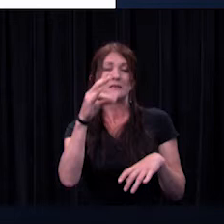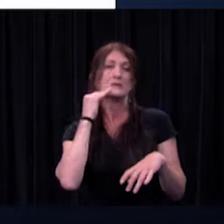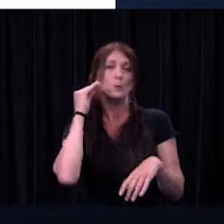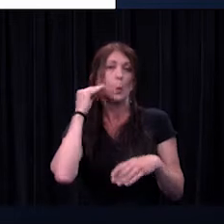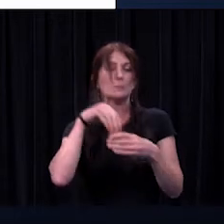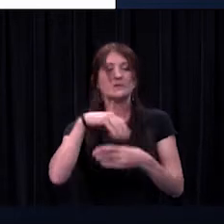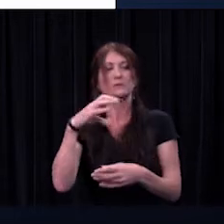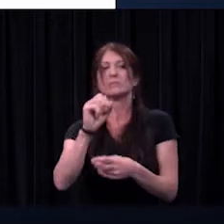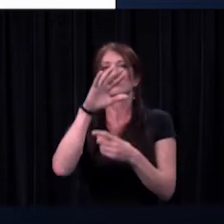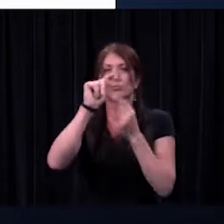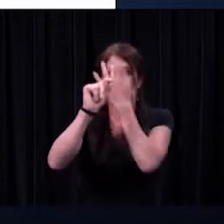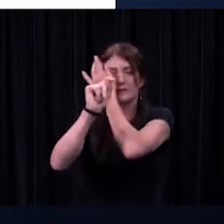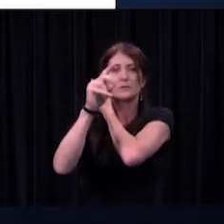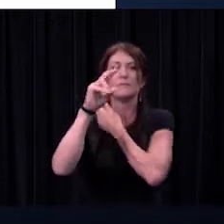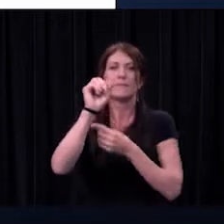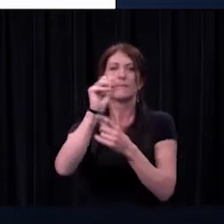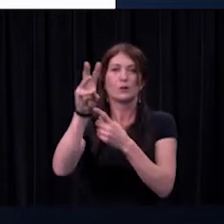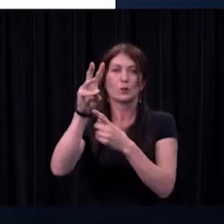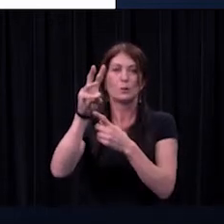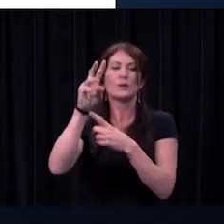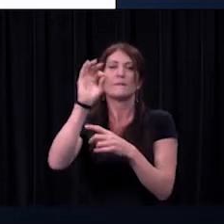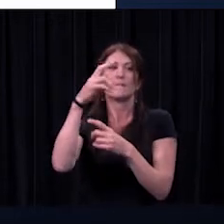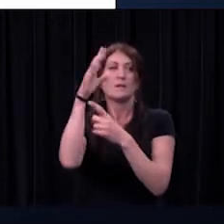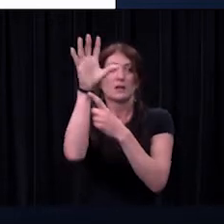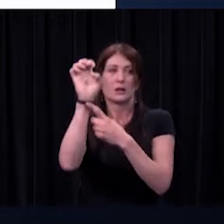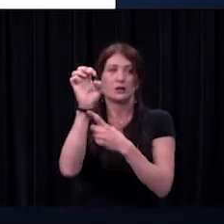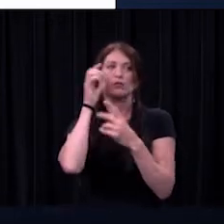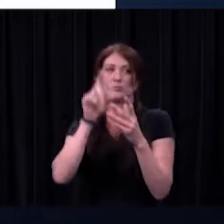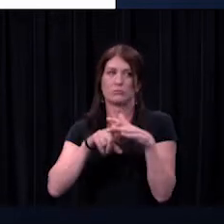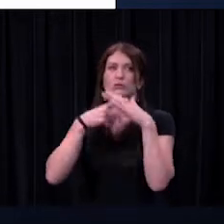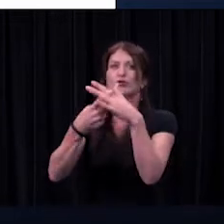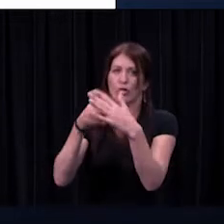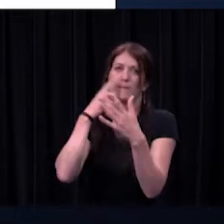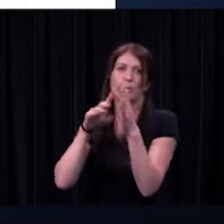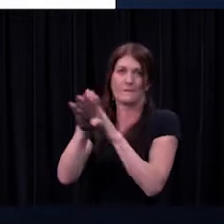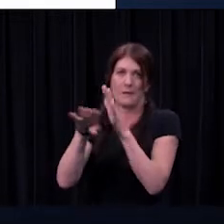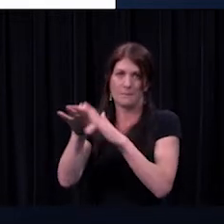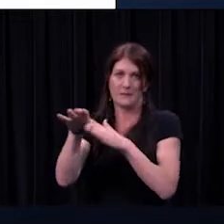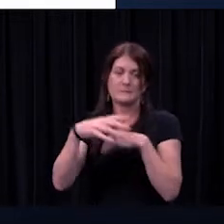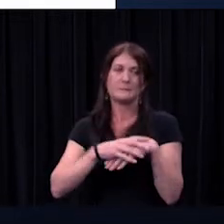Cooperative Concept Plan approved for 10 single-family homes as well.